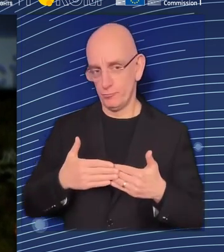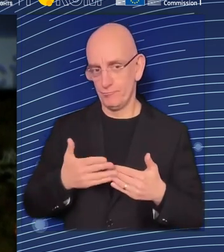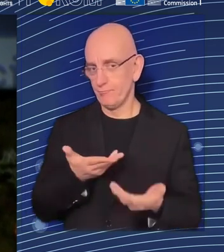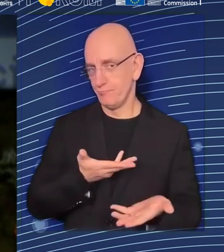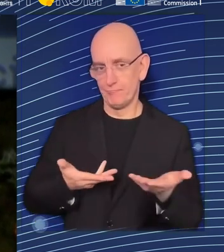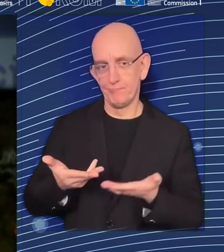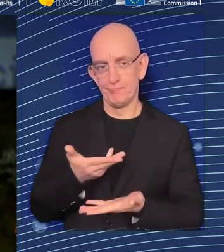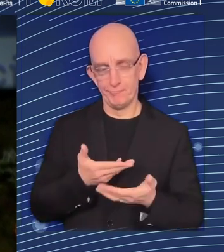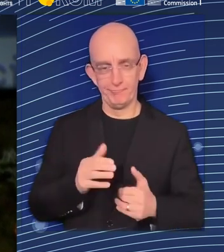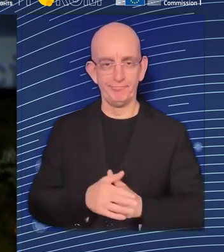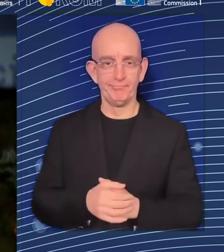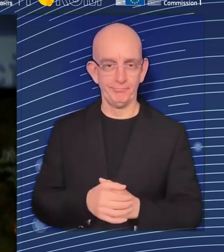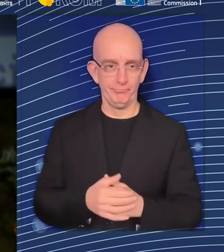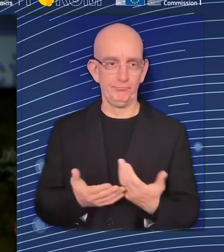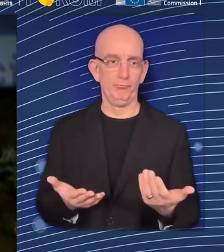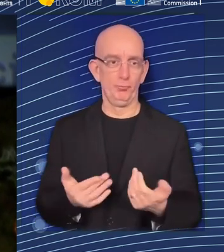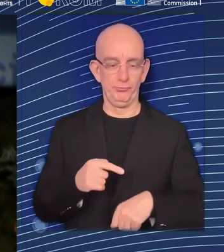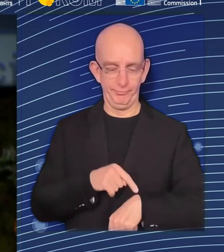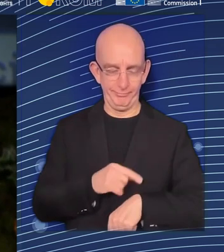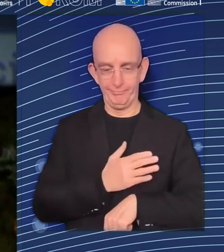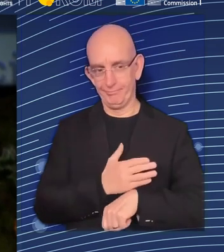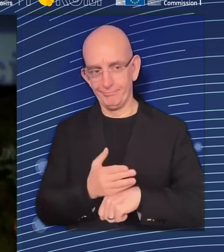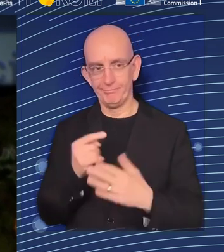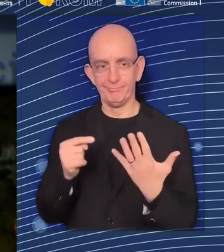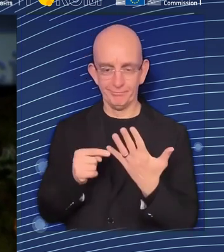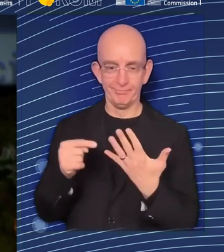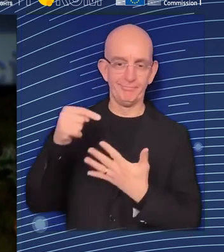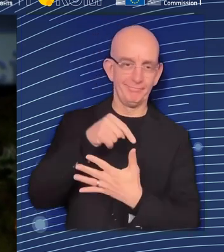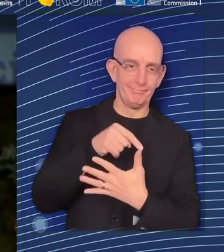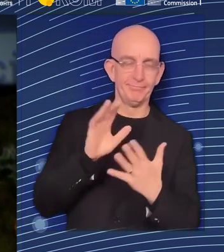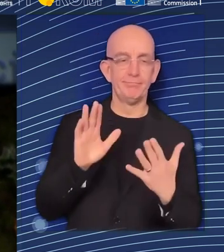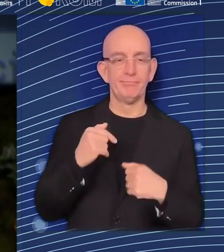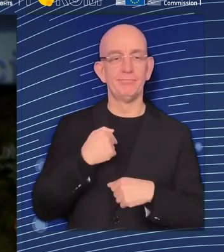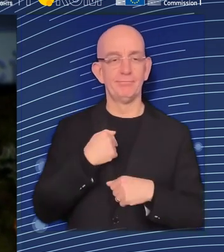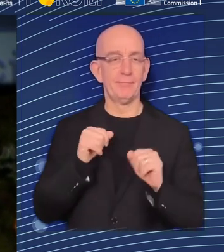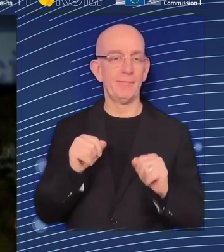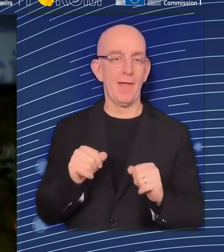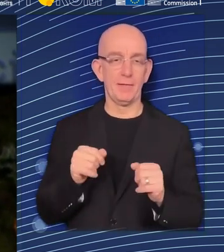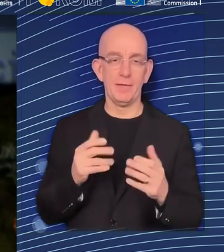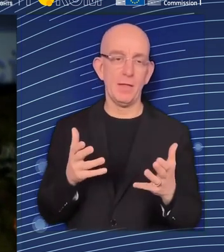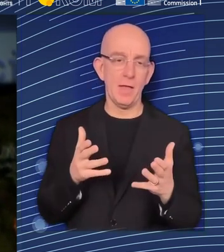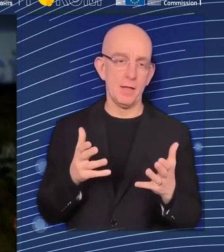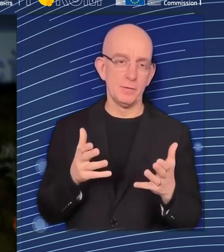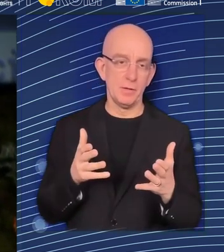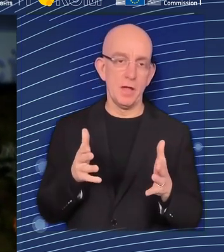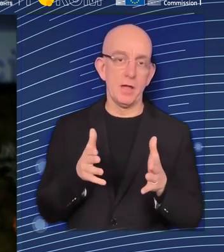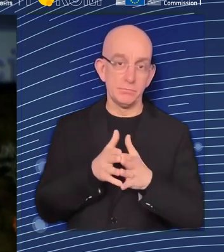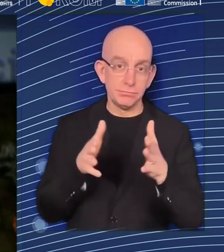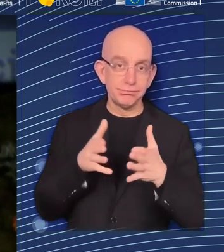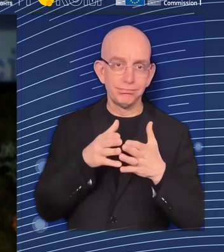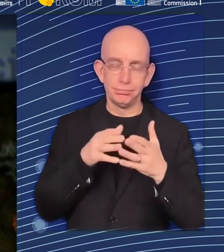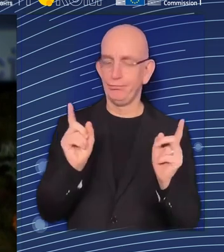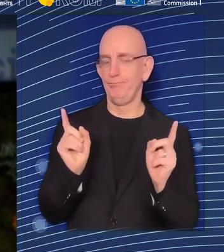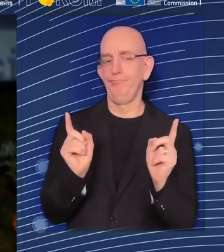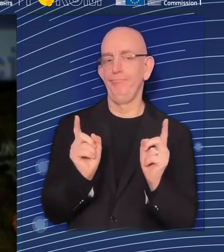panels we've had, but immediately announce the closing speech, which will be delivered by the Deputy Director General at DG Ampel. Please